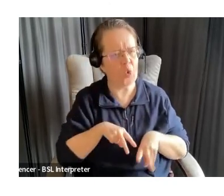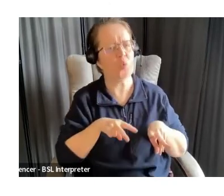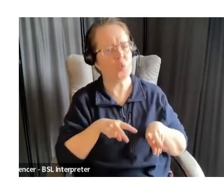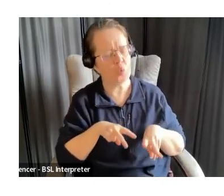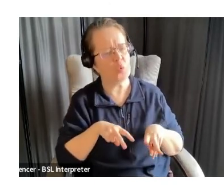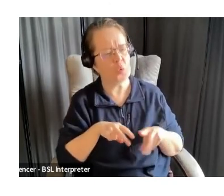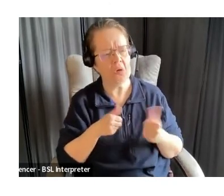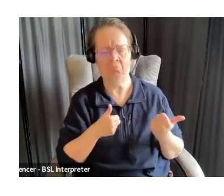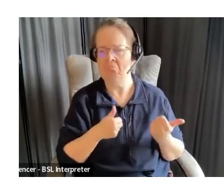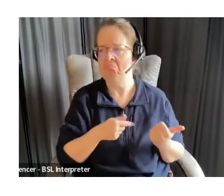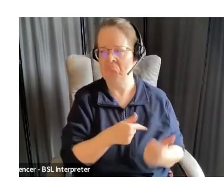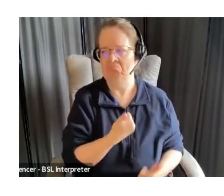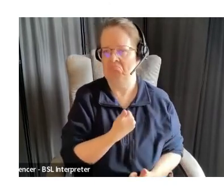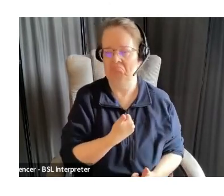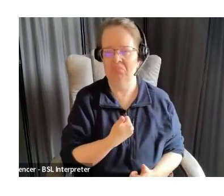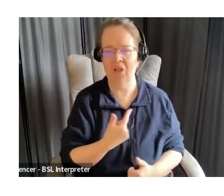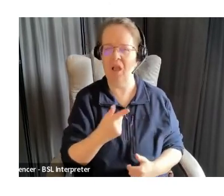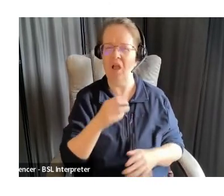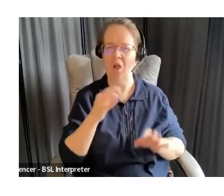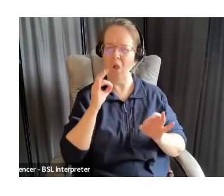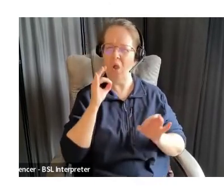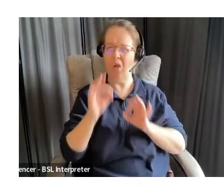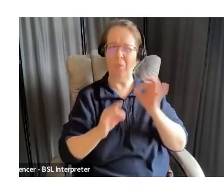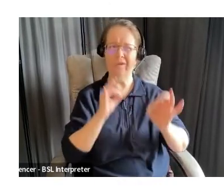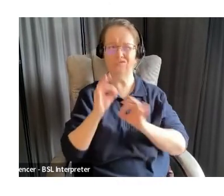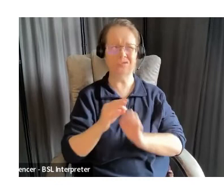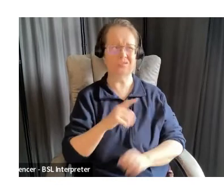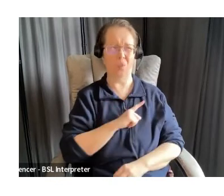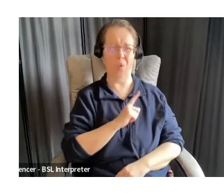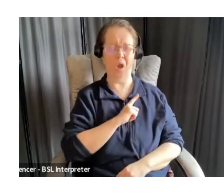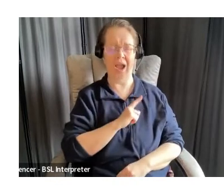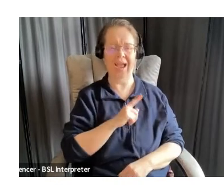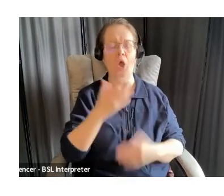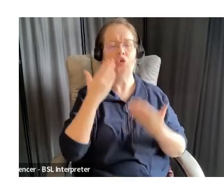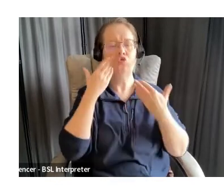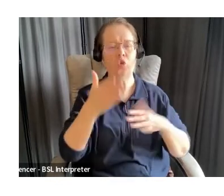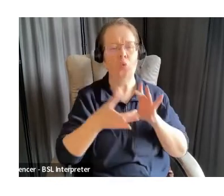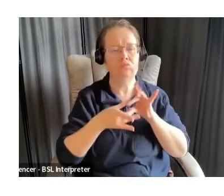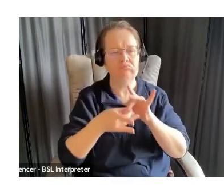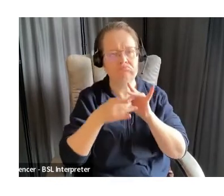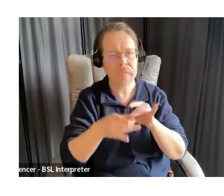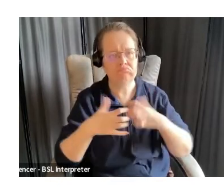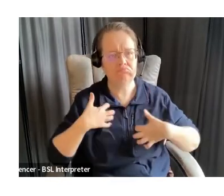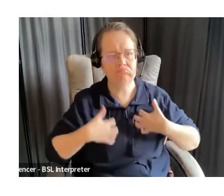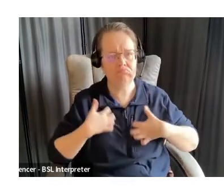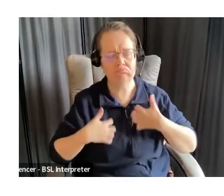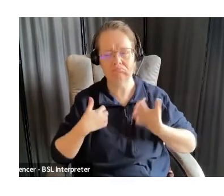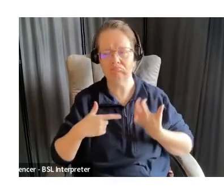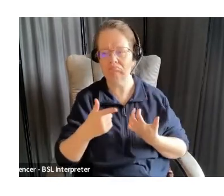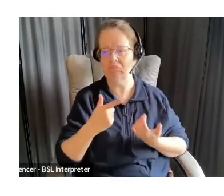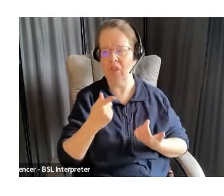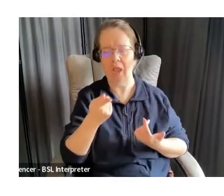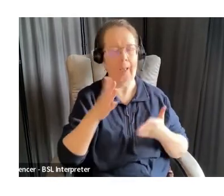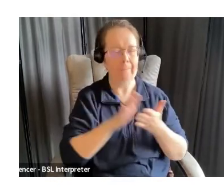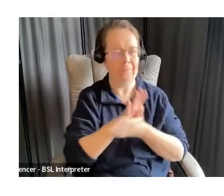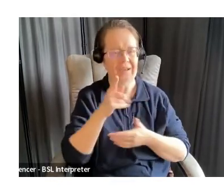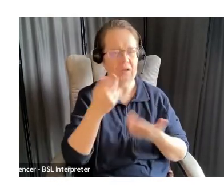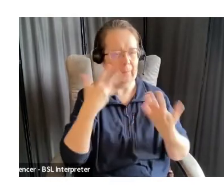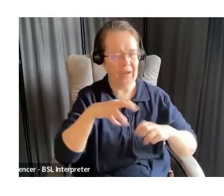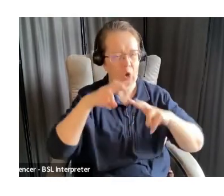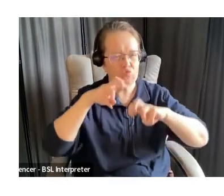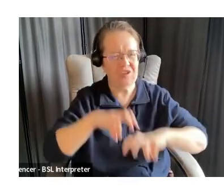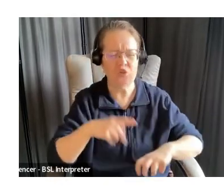the interview. Why might you want to do it though? It shows you're engaged. It shows that you've probably researched the